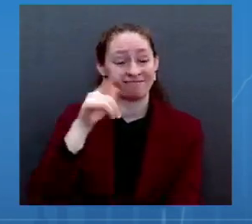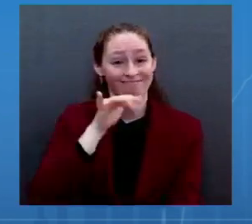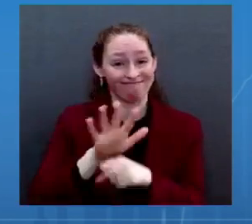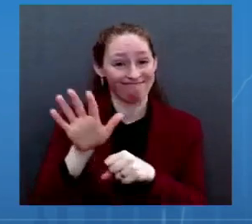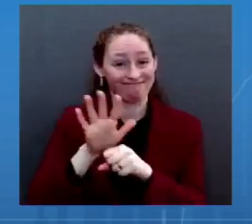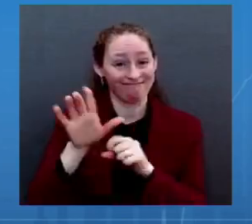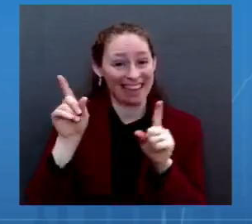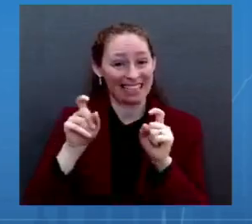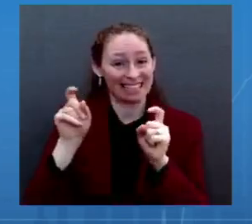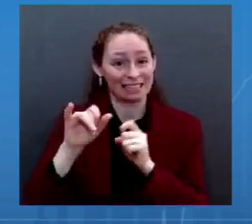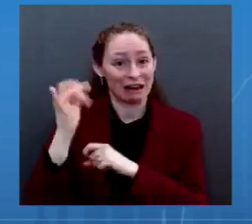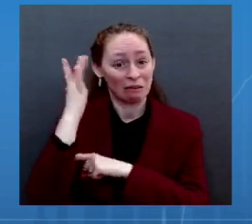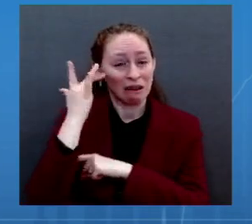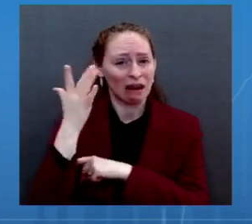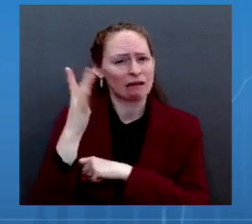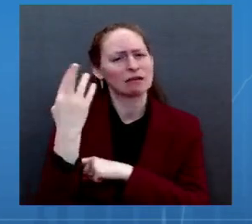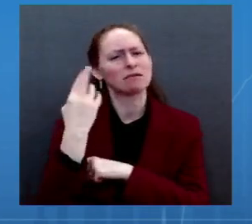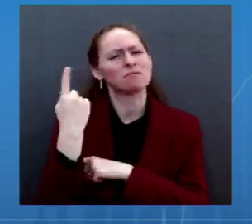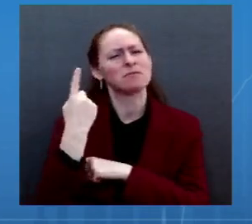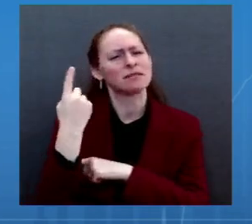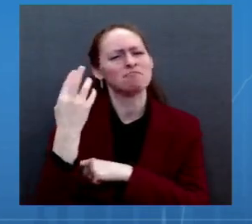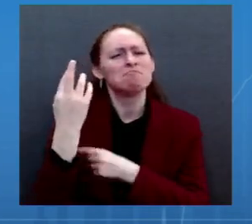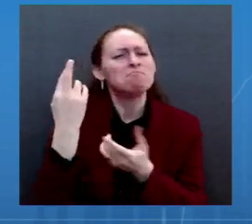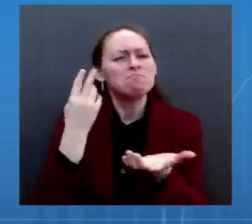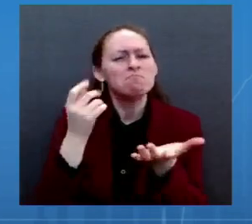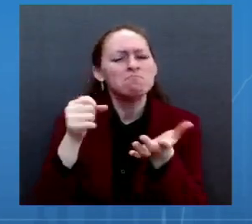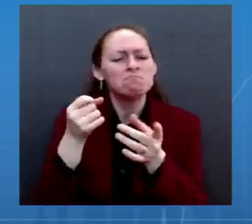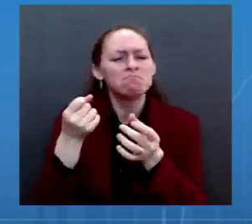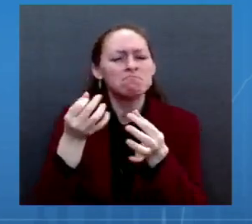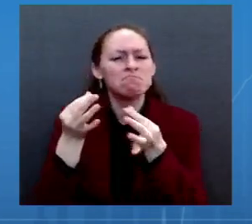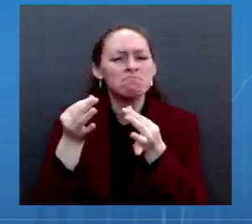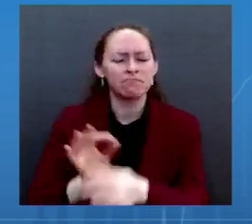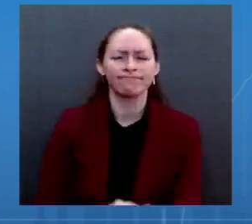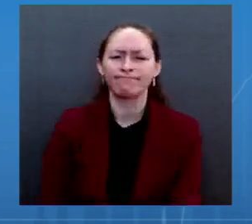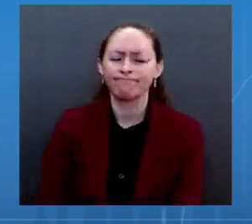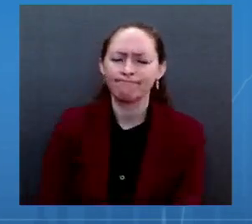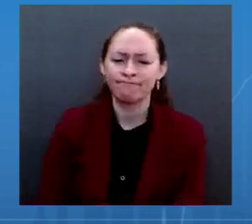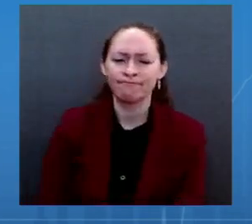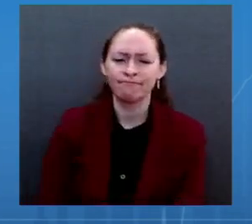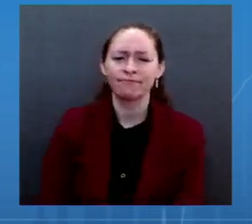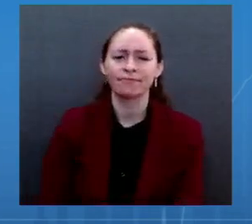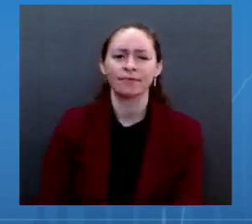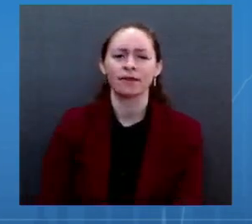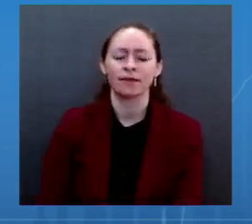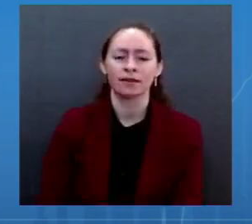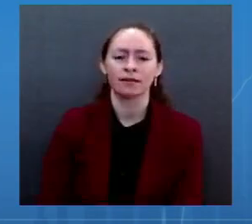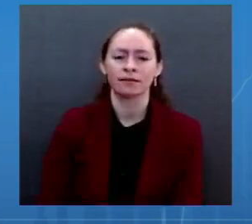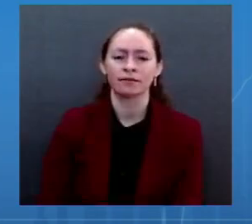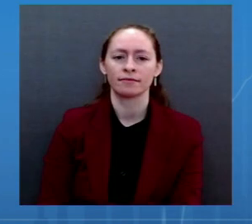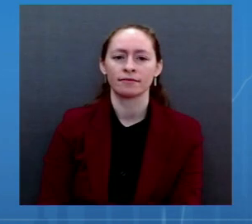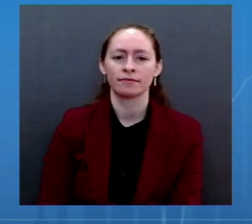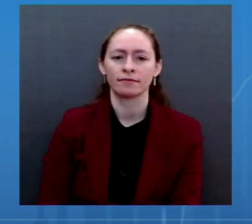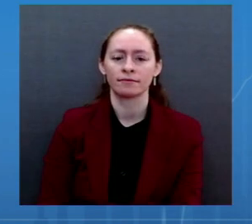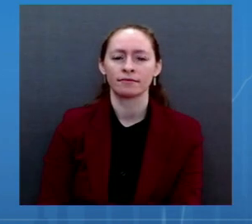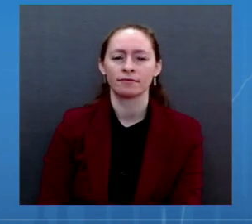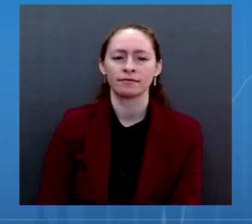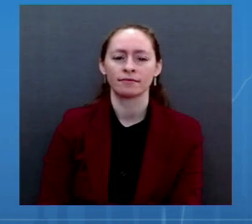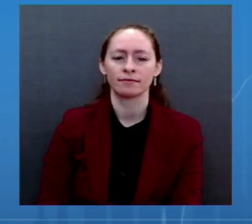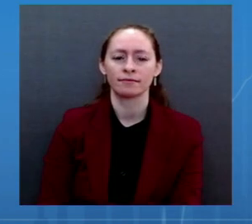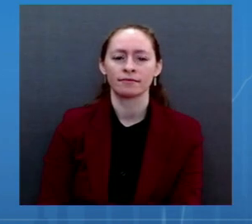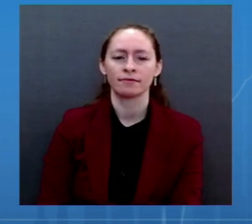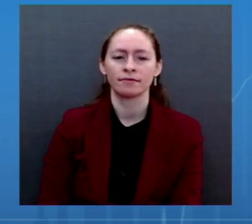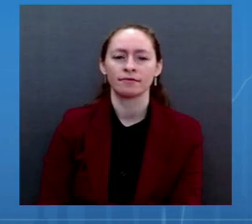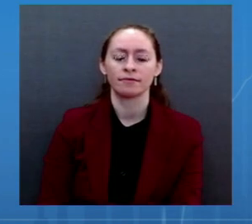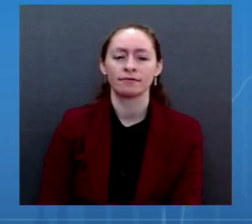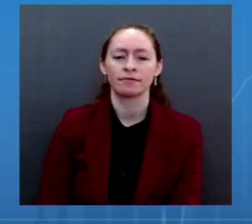Maybe I'll take that in two parts. First of all, this has nothing to do with the shortage of available tests because you can see